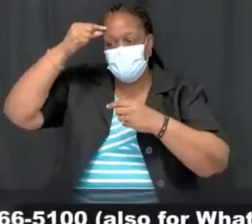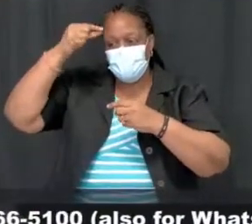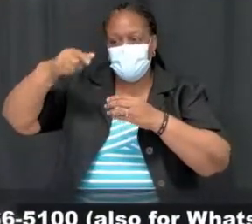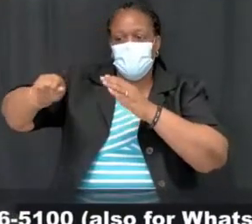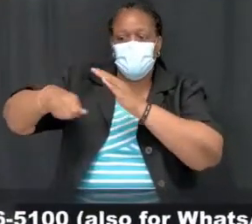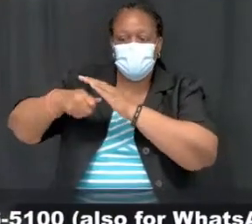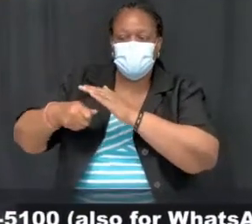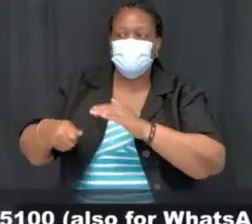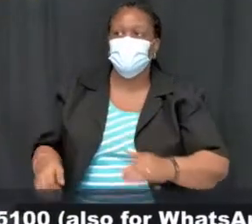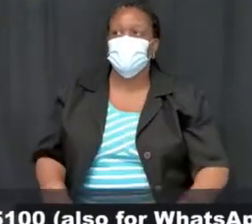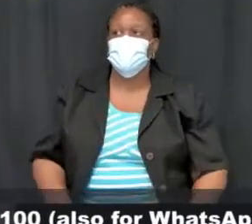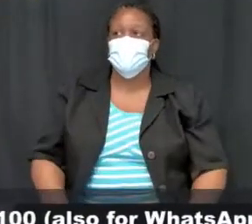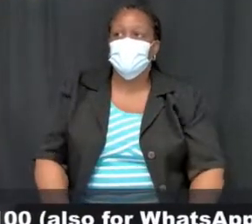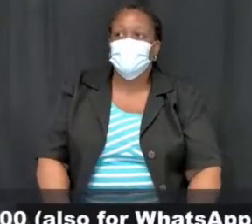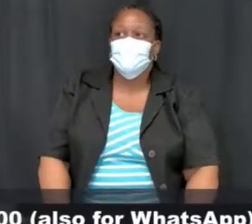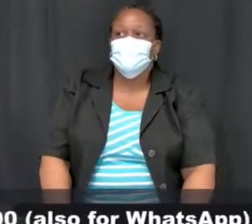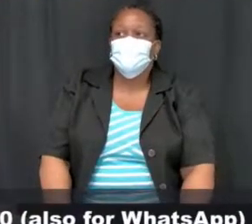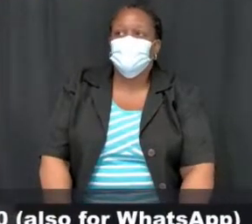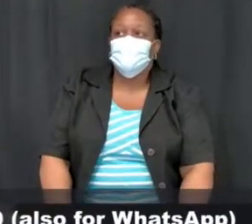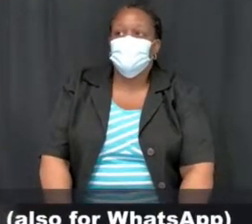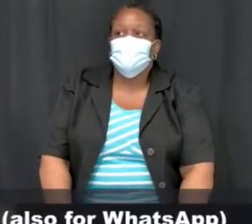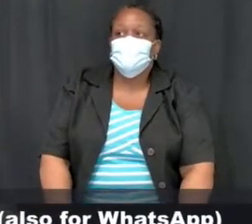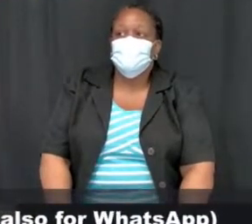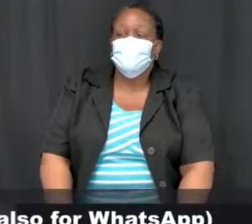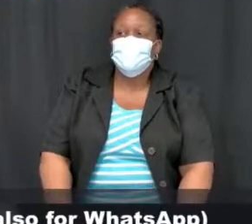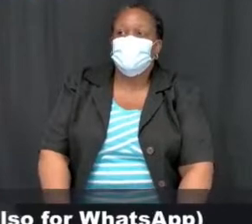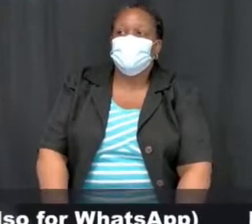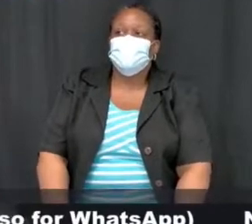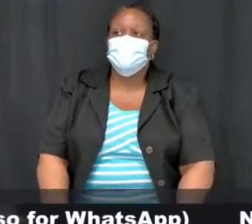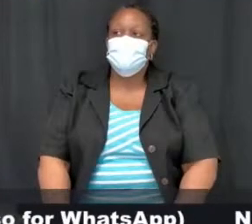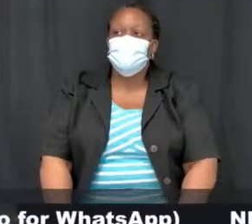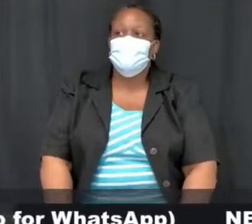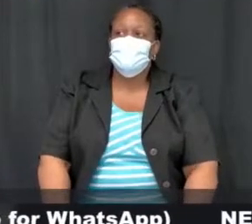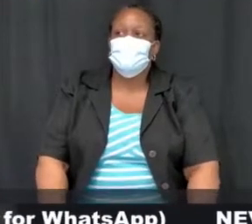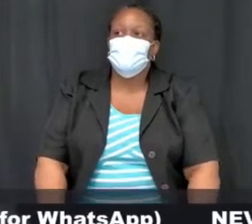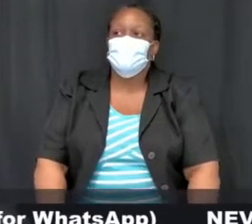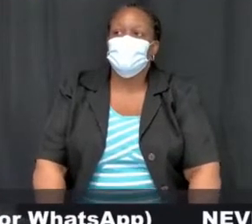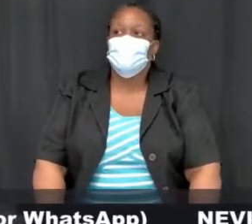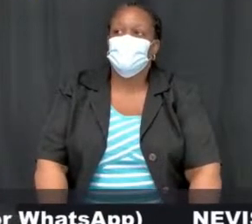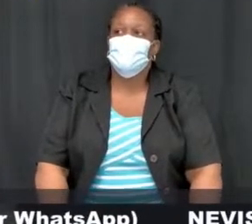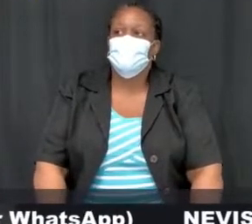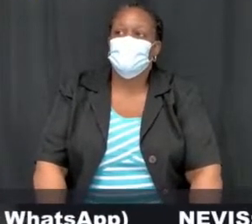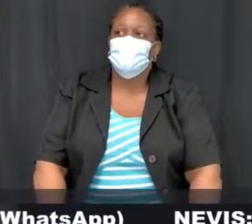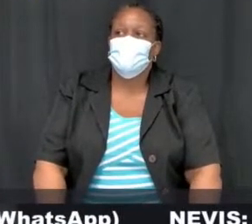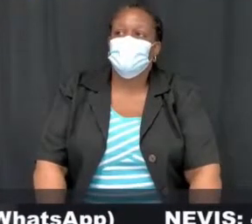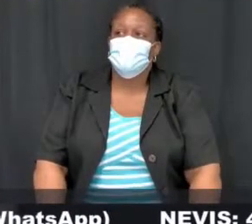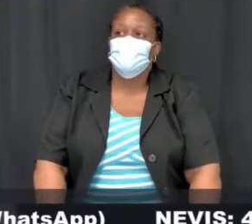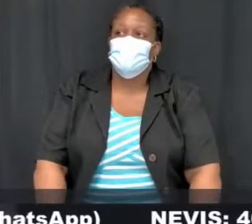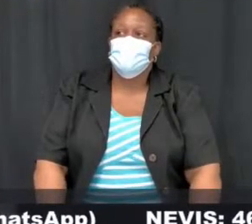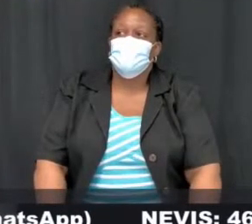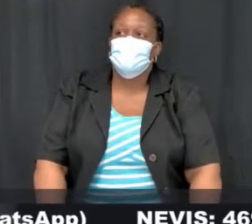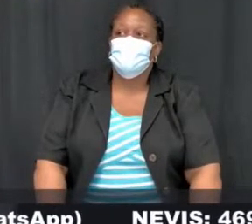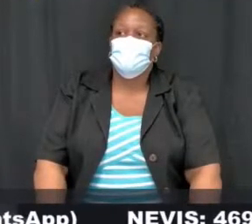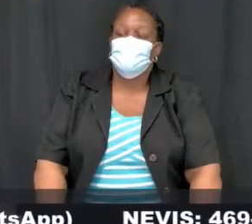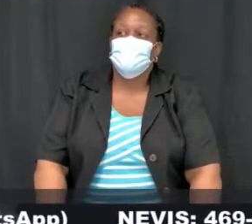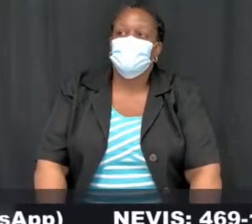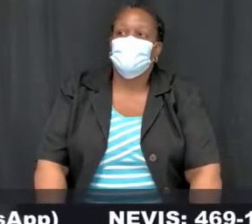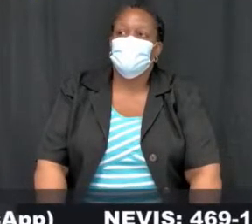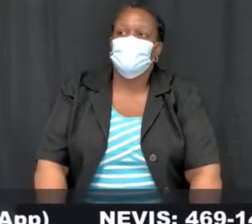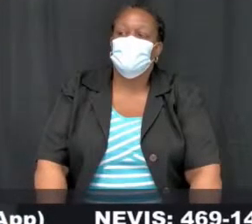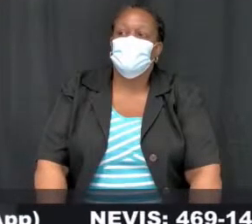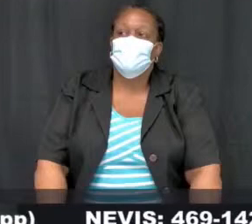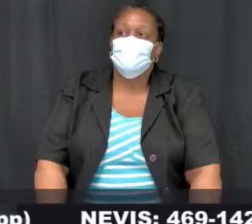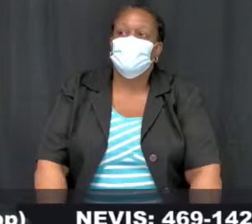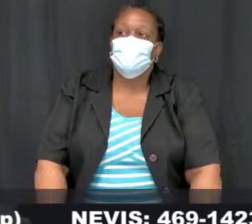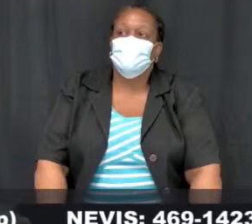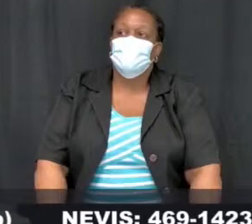Somebody is asking a very simple question, but nonetheless, they want to know if their vaccination card,